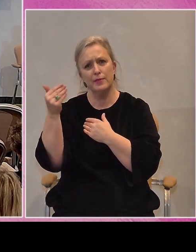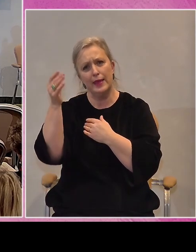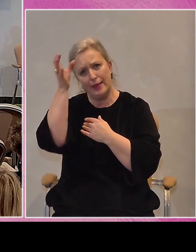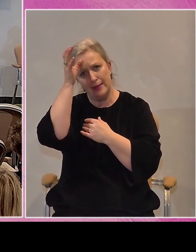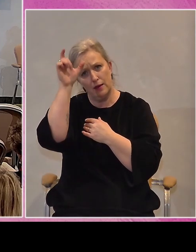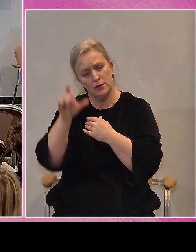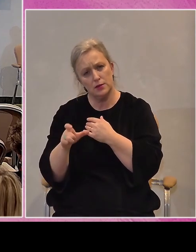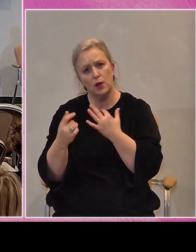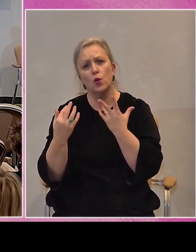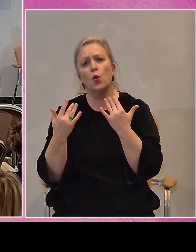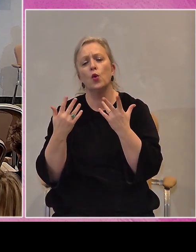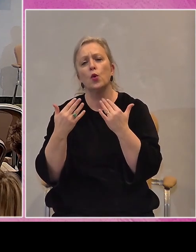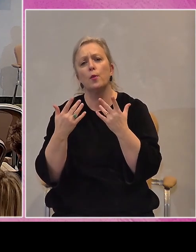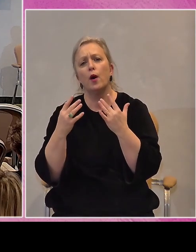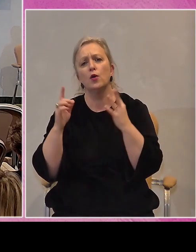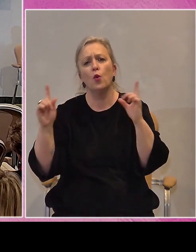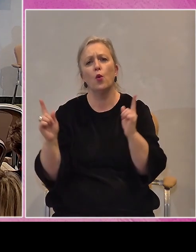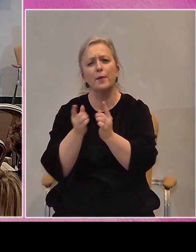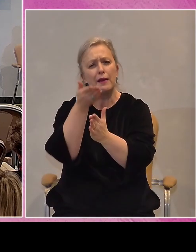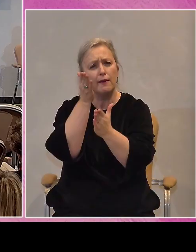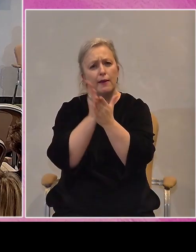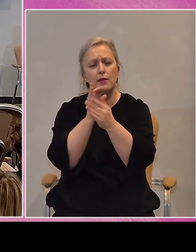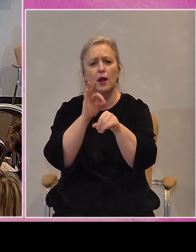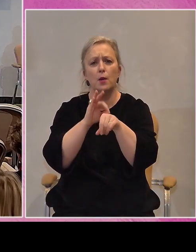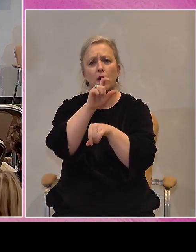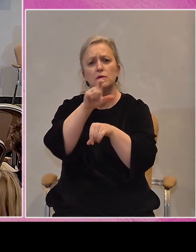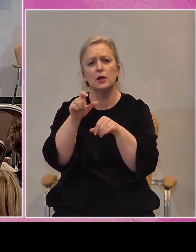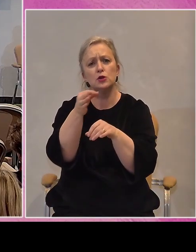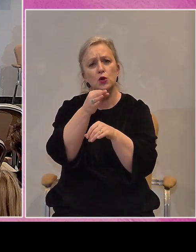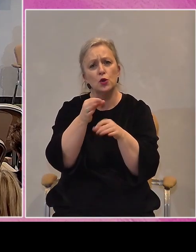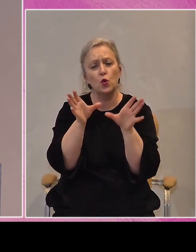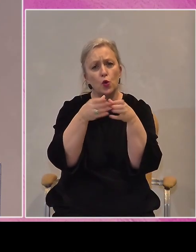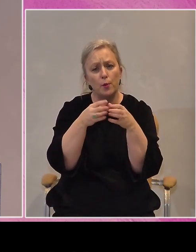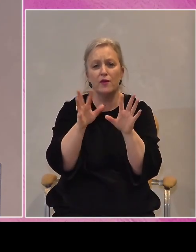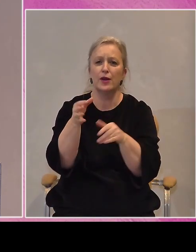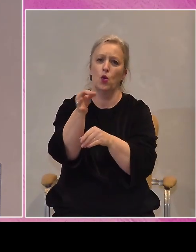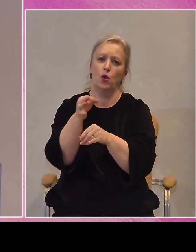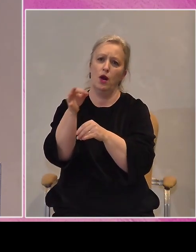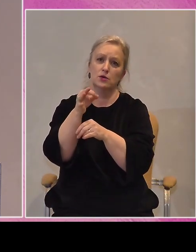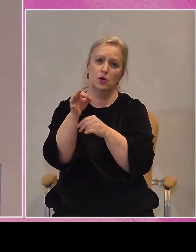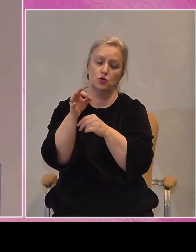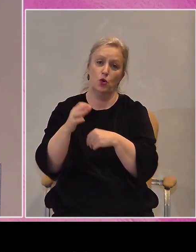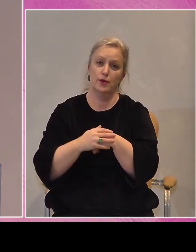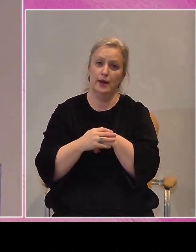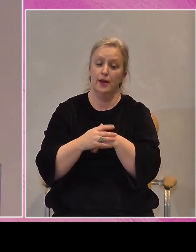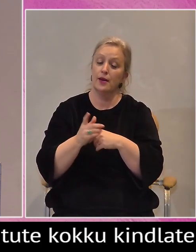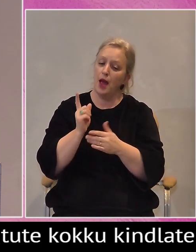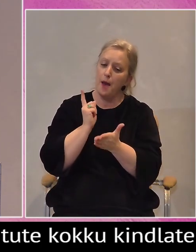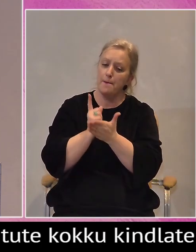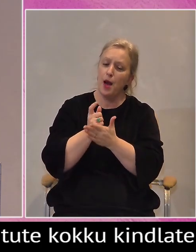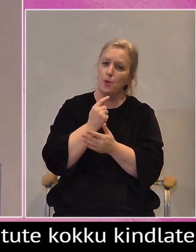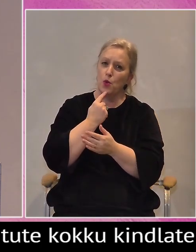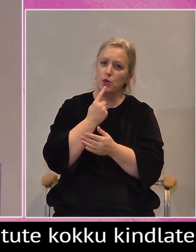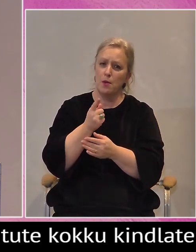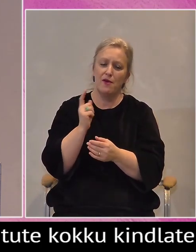There's a question from the web. As a scientist, how much contact do you have with